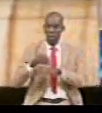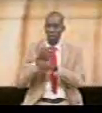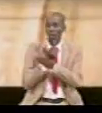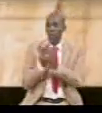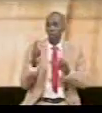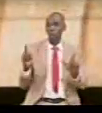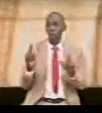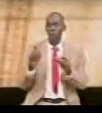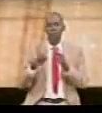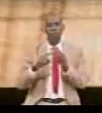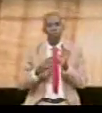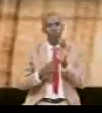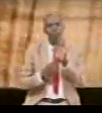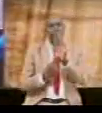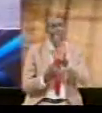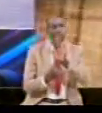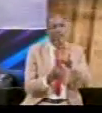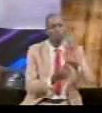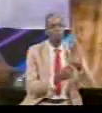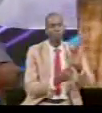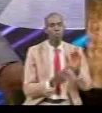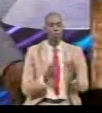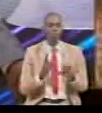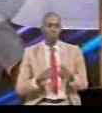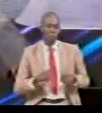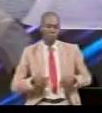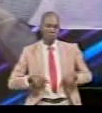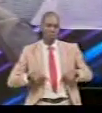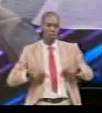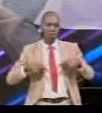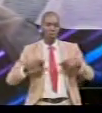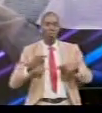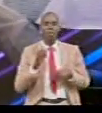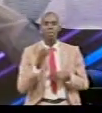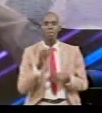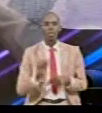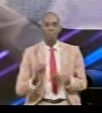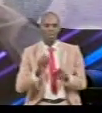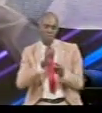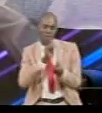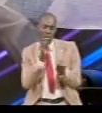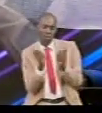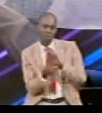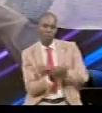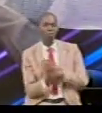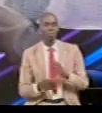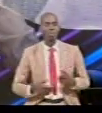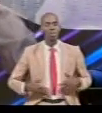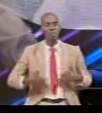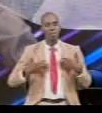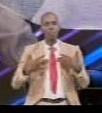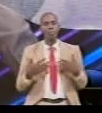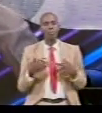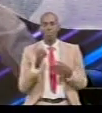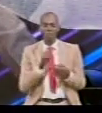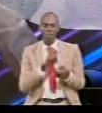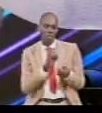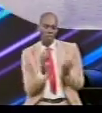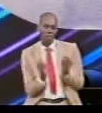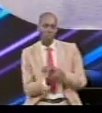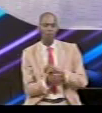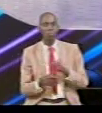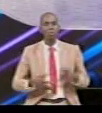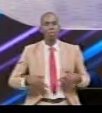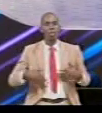to demonstrate, to live a transformed life, a changed